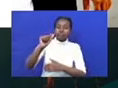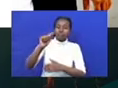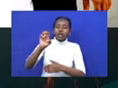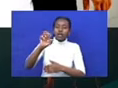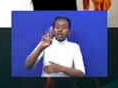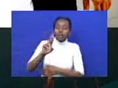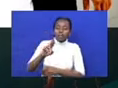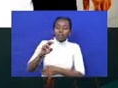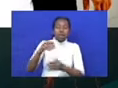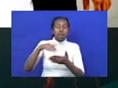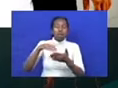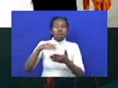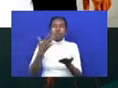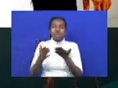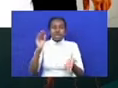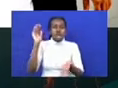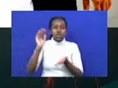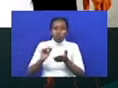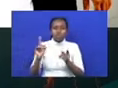So that tells you